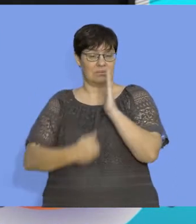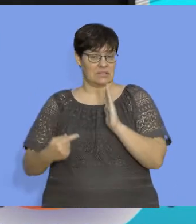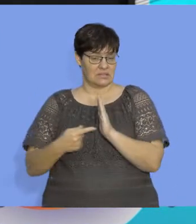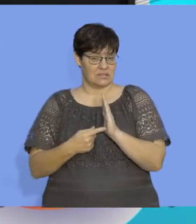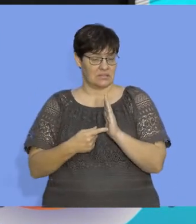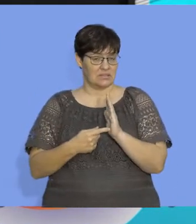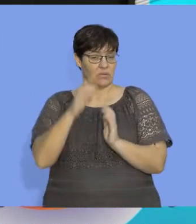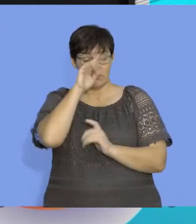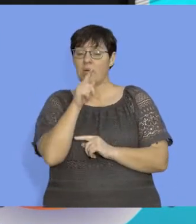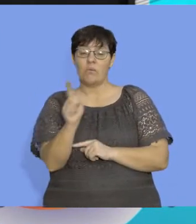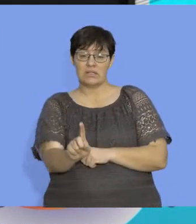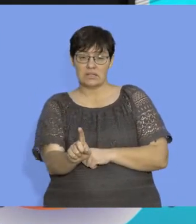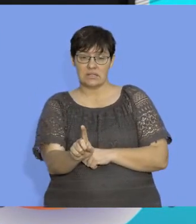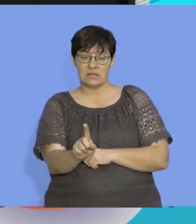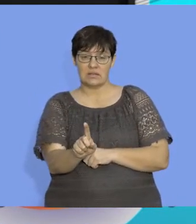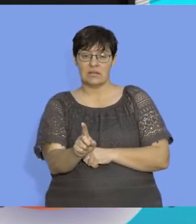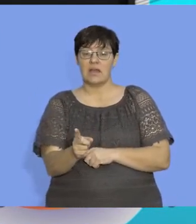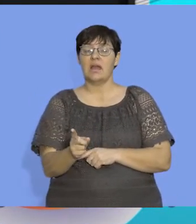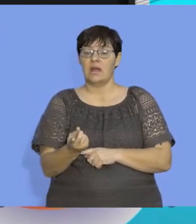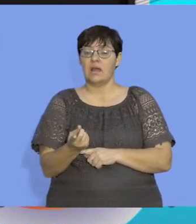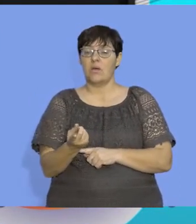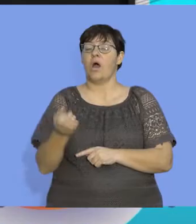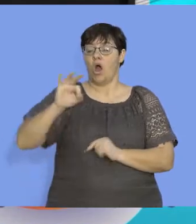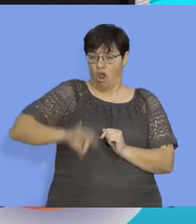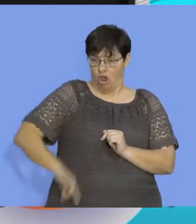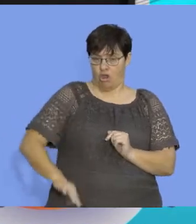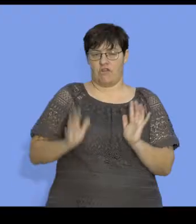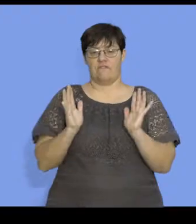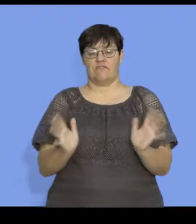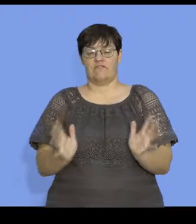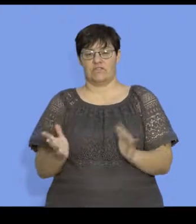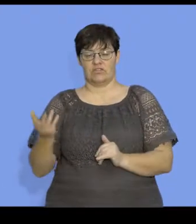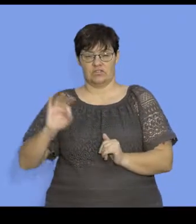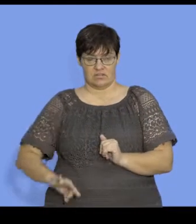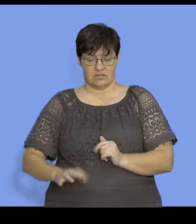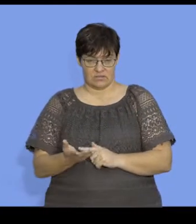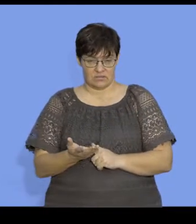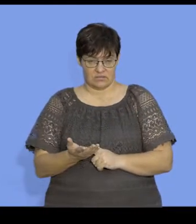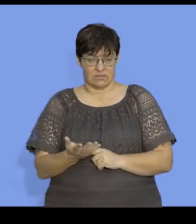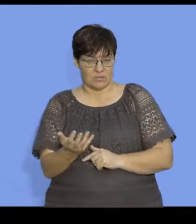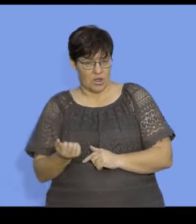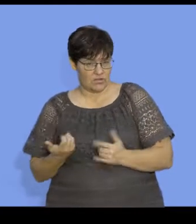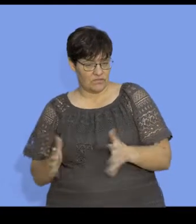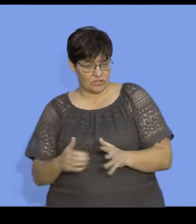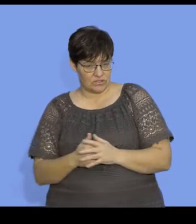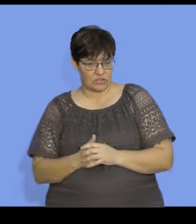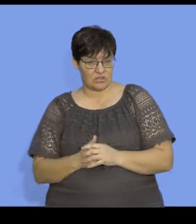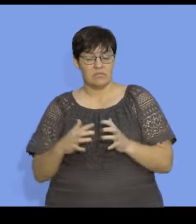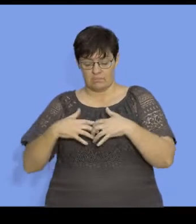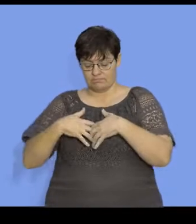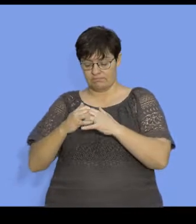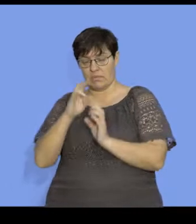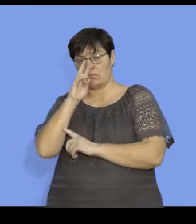incomes that we have earned. And therefore, when you're drawing your projected income statement,